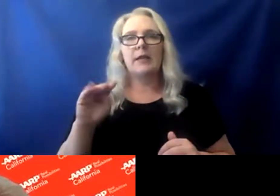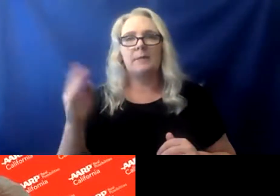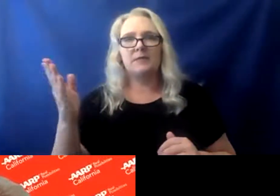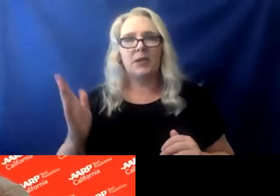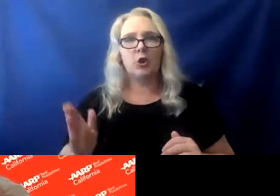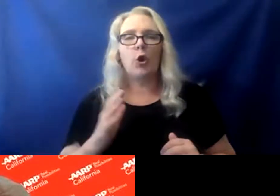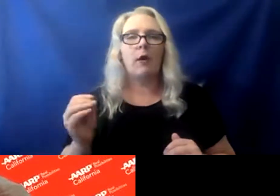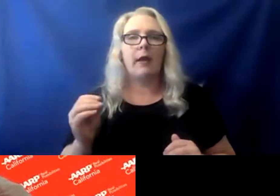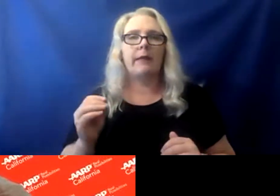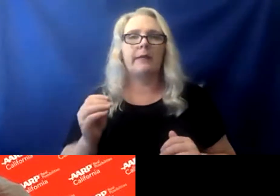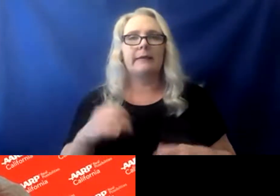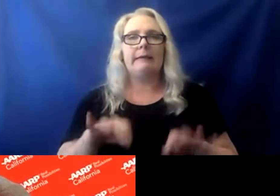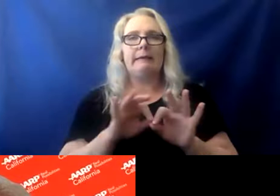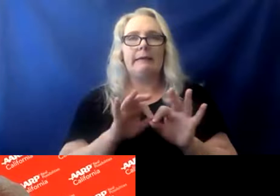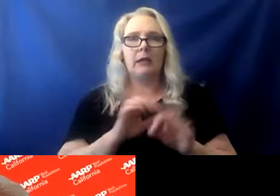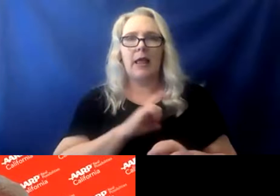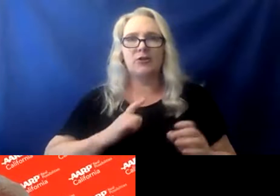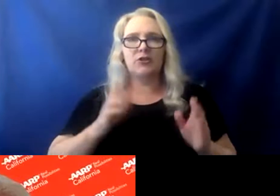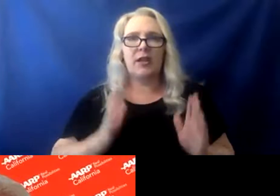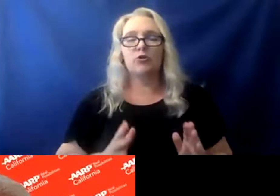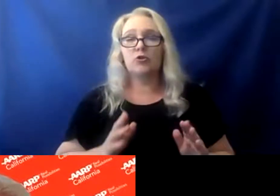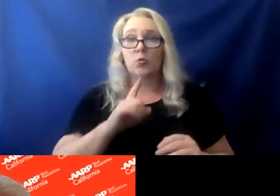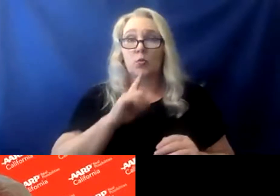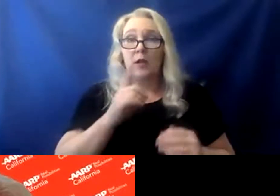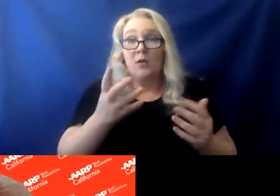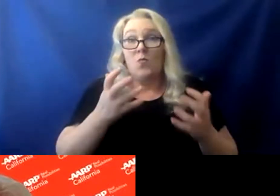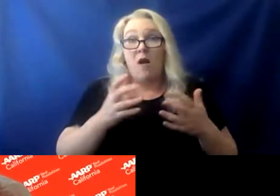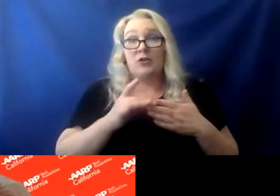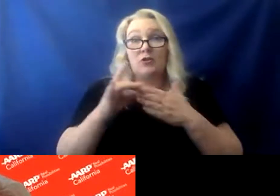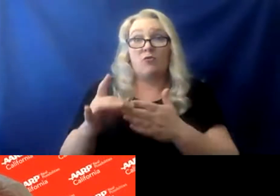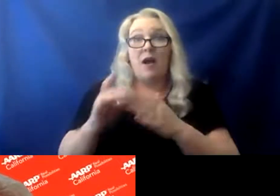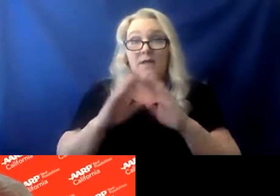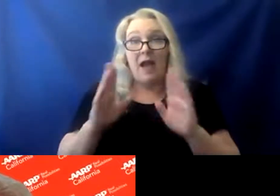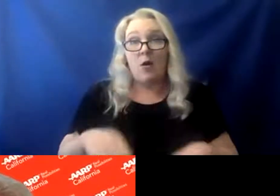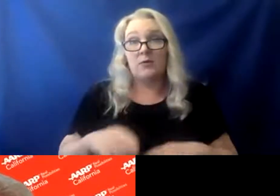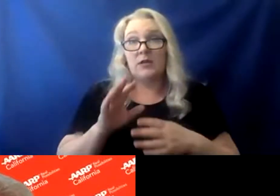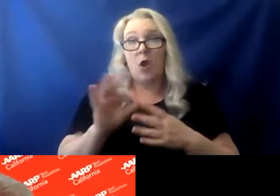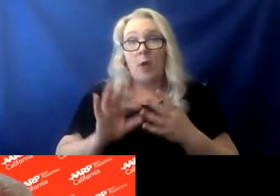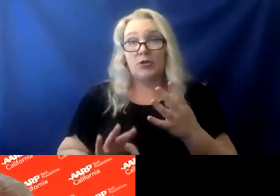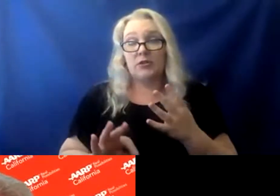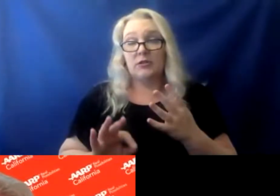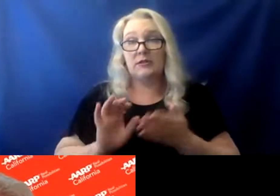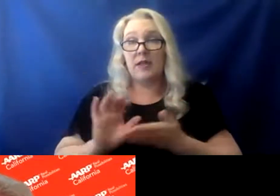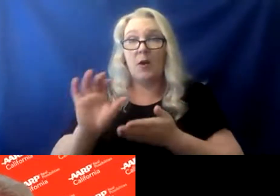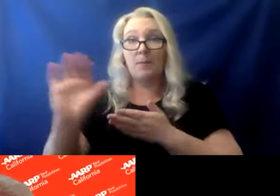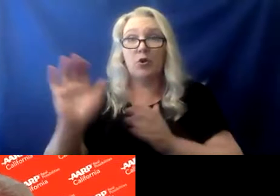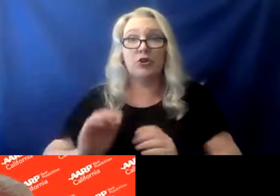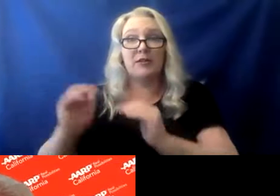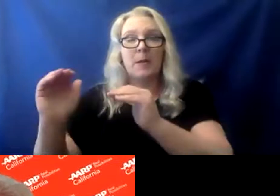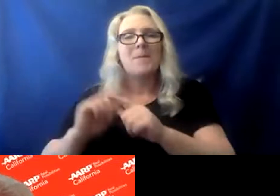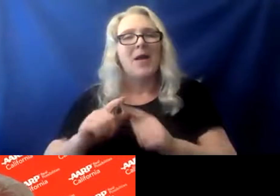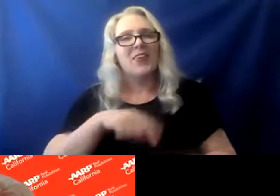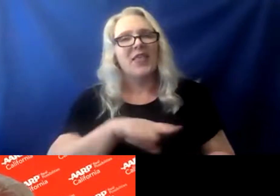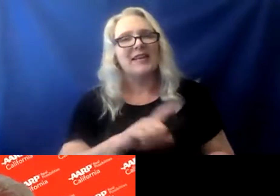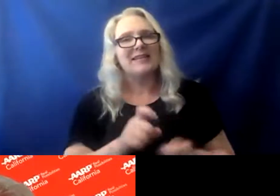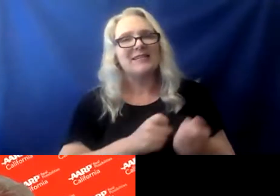key legislators right now who really want to drive some housing options forward, but they need support to be able to